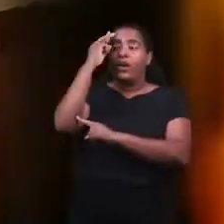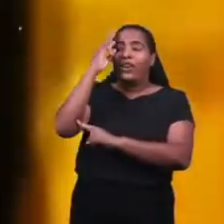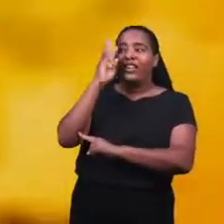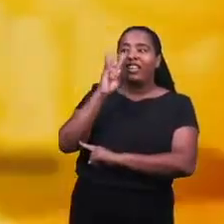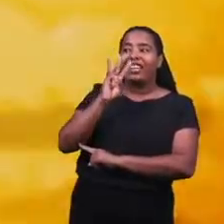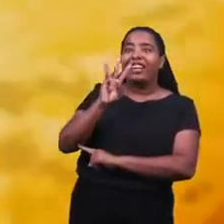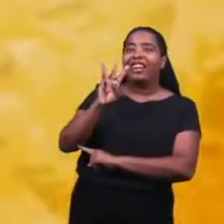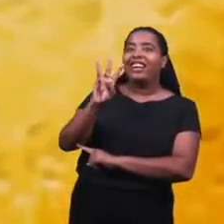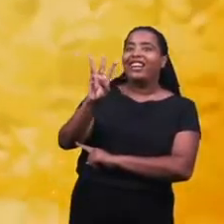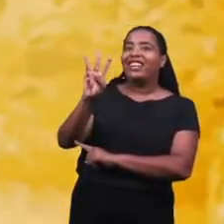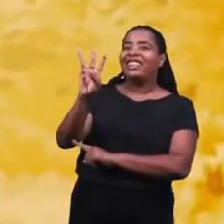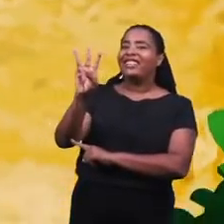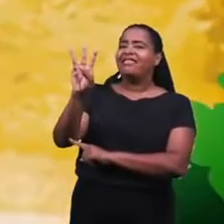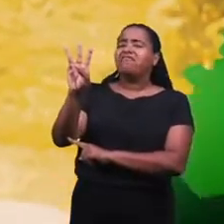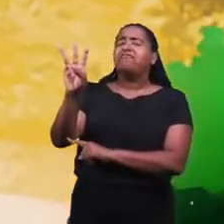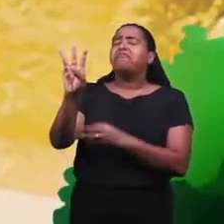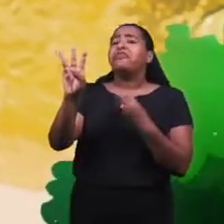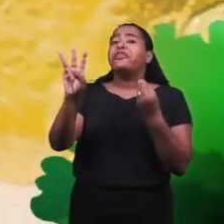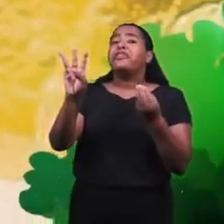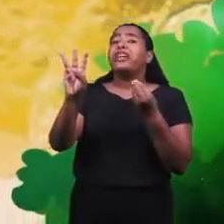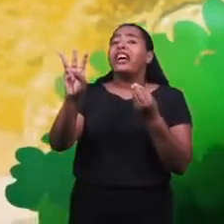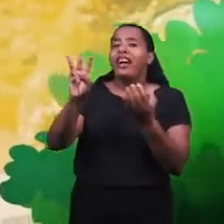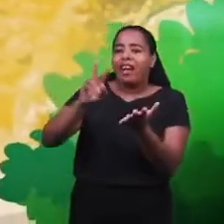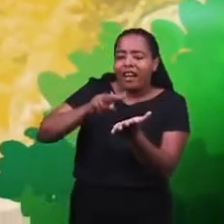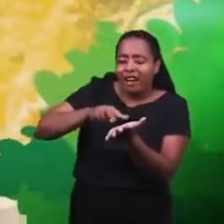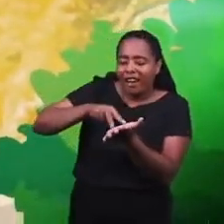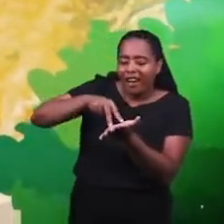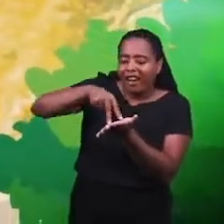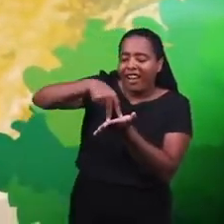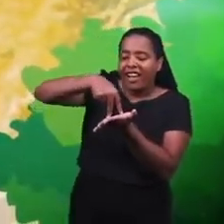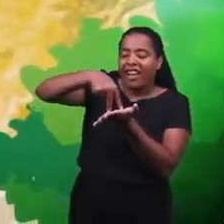But on the third day he rose again